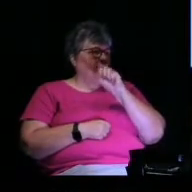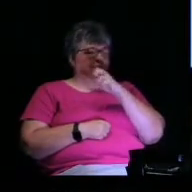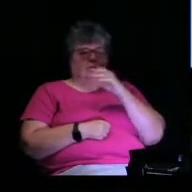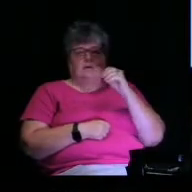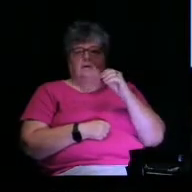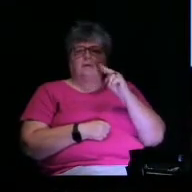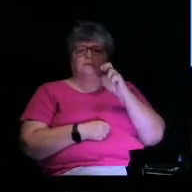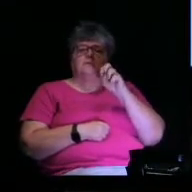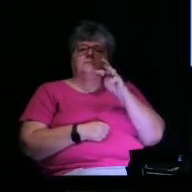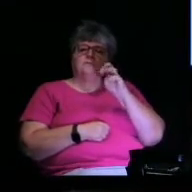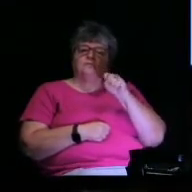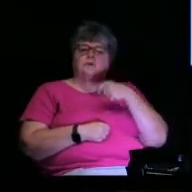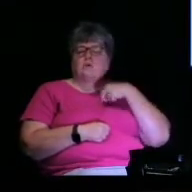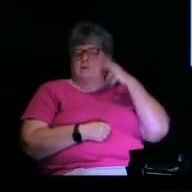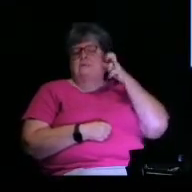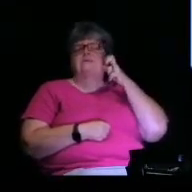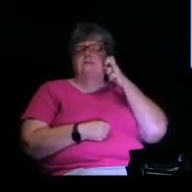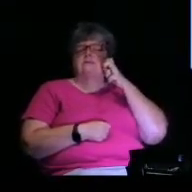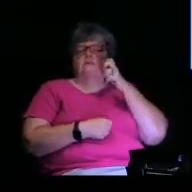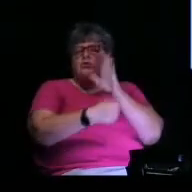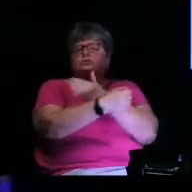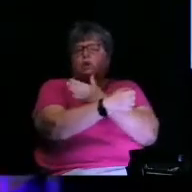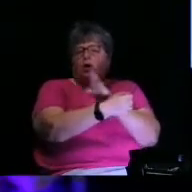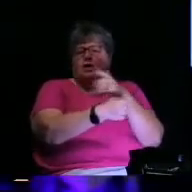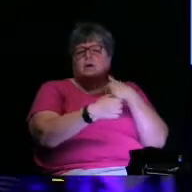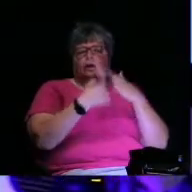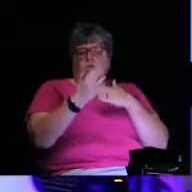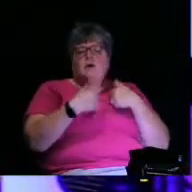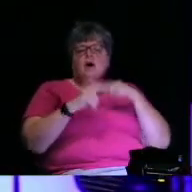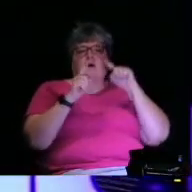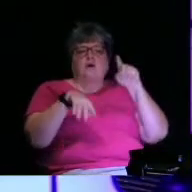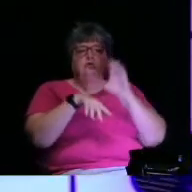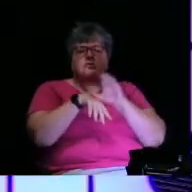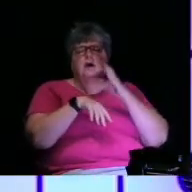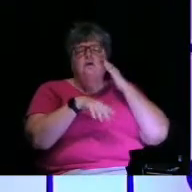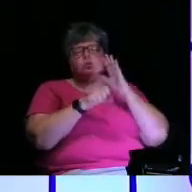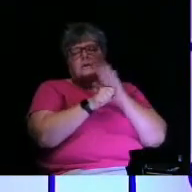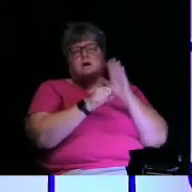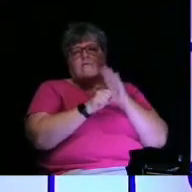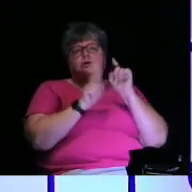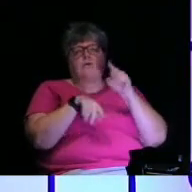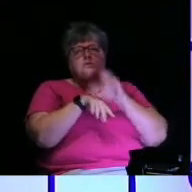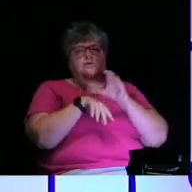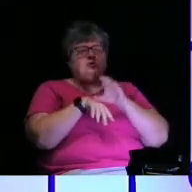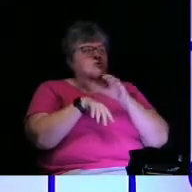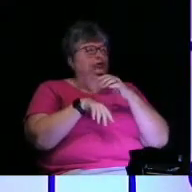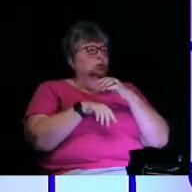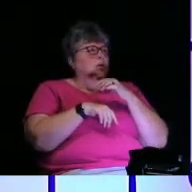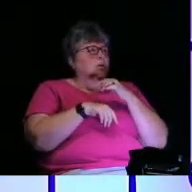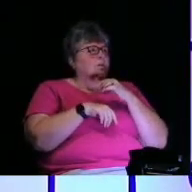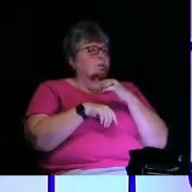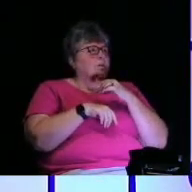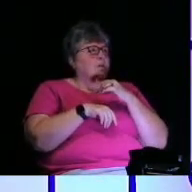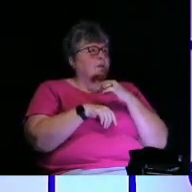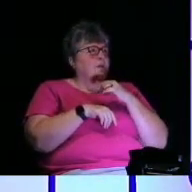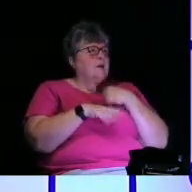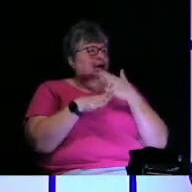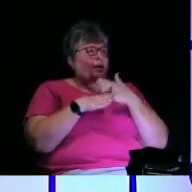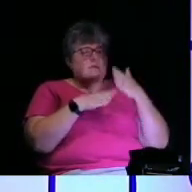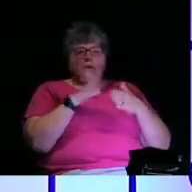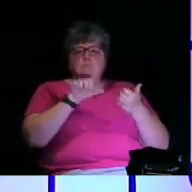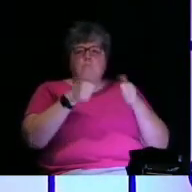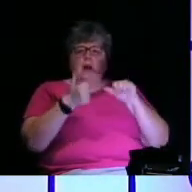song. So anyway, I go to church, right? So I knew enough to go to church. I was at the end of my rope. So I go to church, and I end up at this little